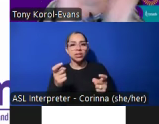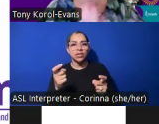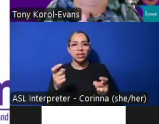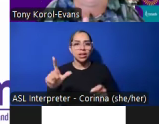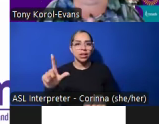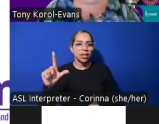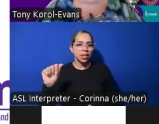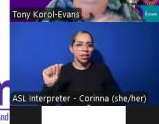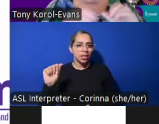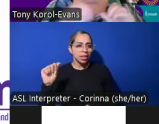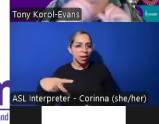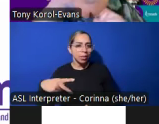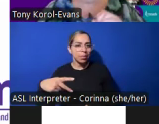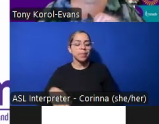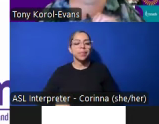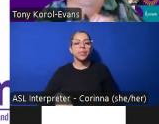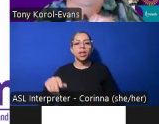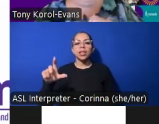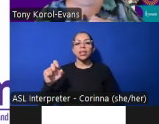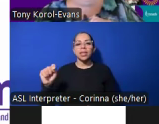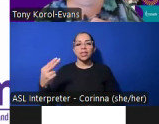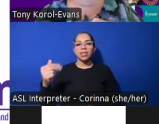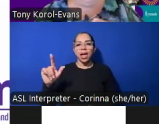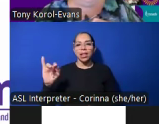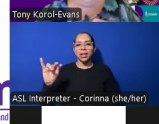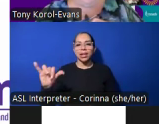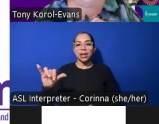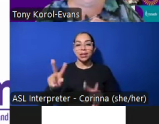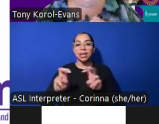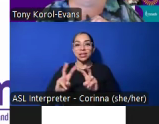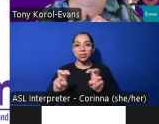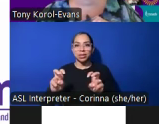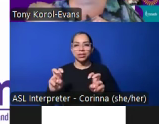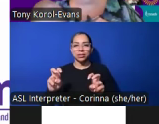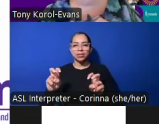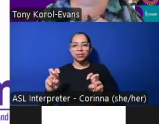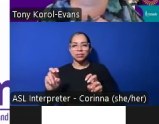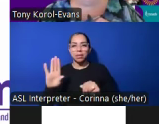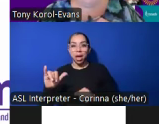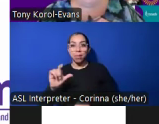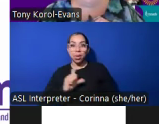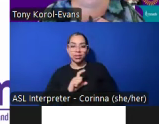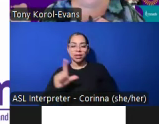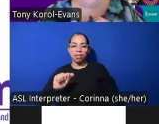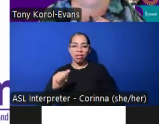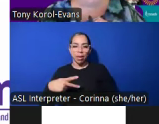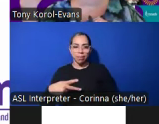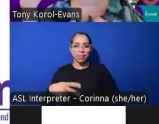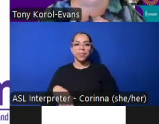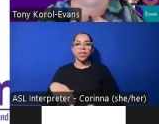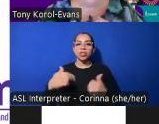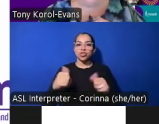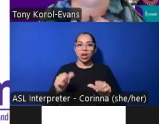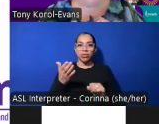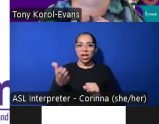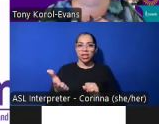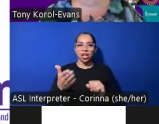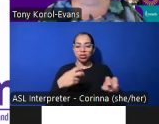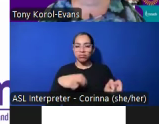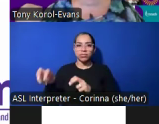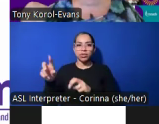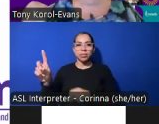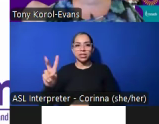assessment by the police, they are referred immediately to a domestic violence service provider. Like they try to do a warm handoff right then, right there, so that they can talk to somebody.